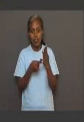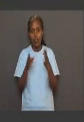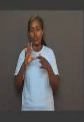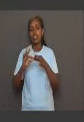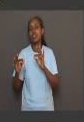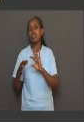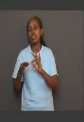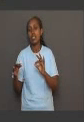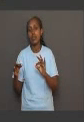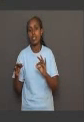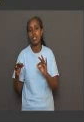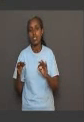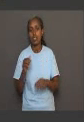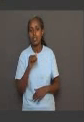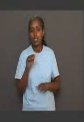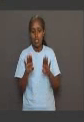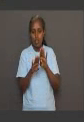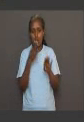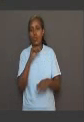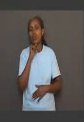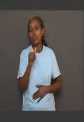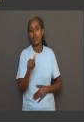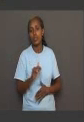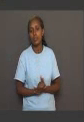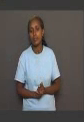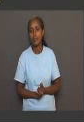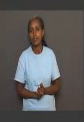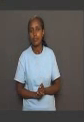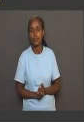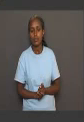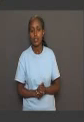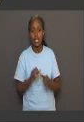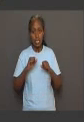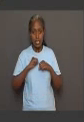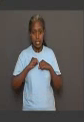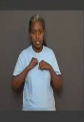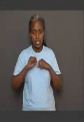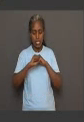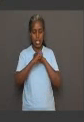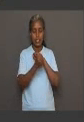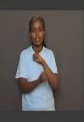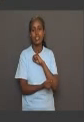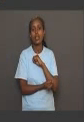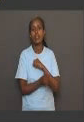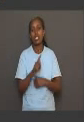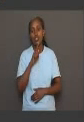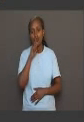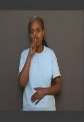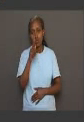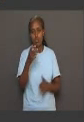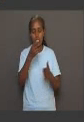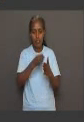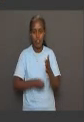statement is not open. It has an established truth value